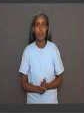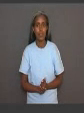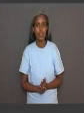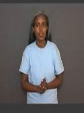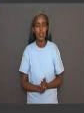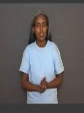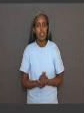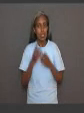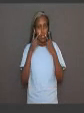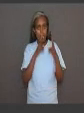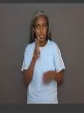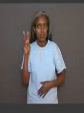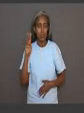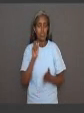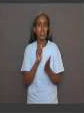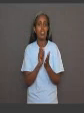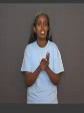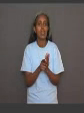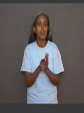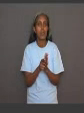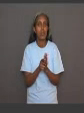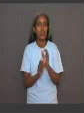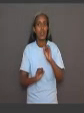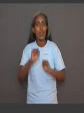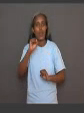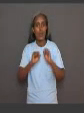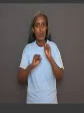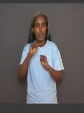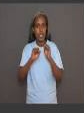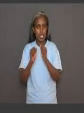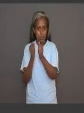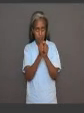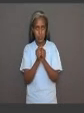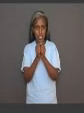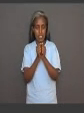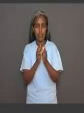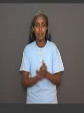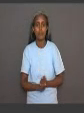Let us look at an example of comparison together.